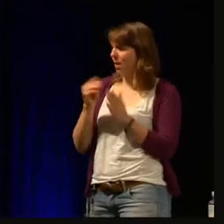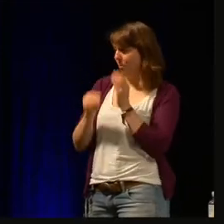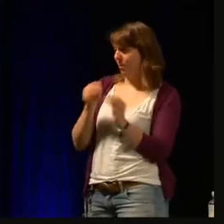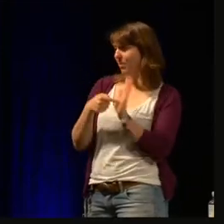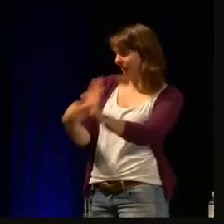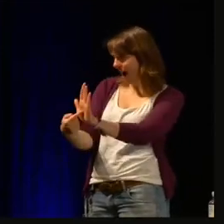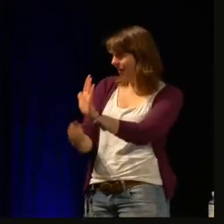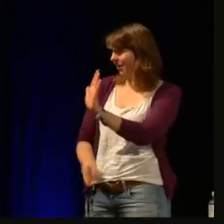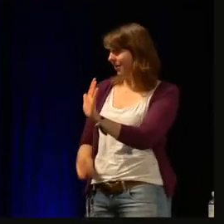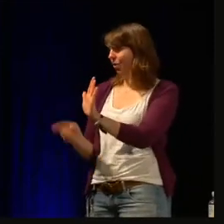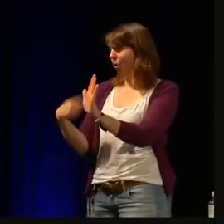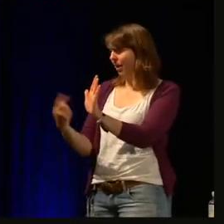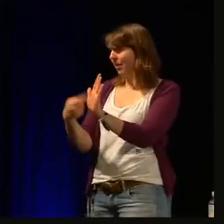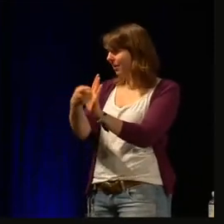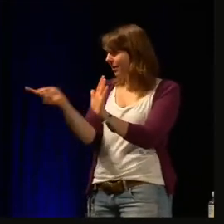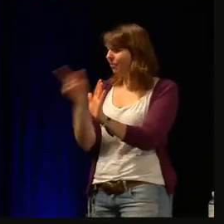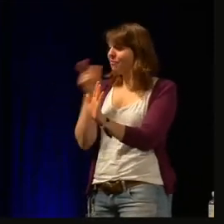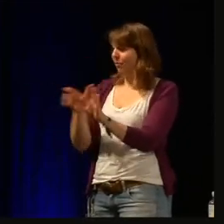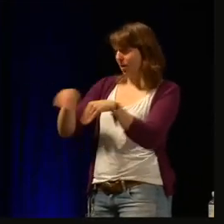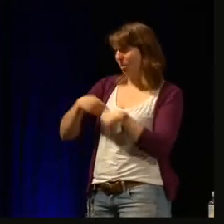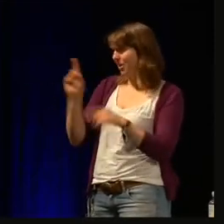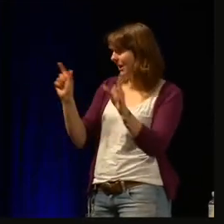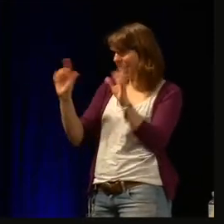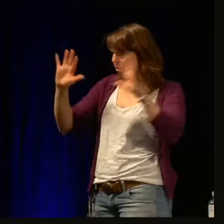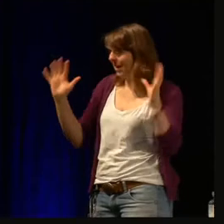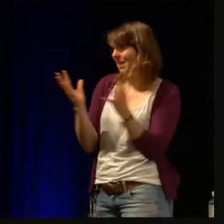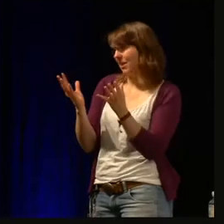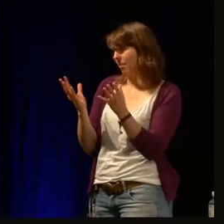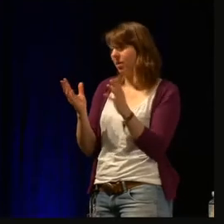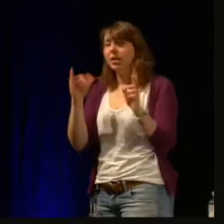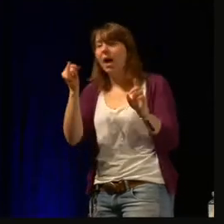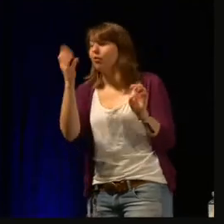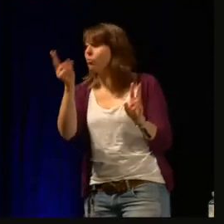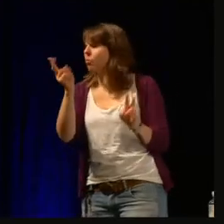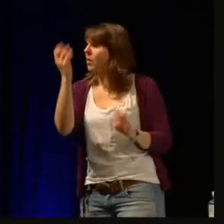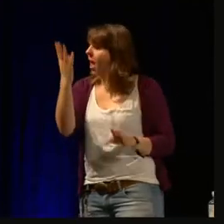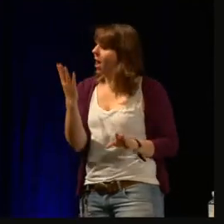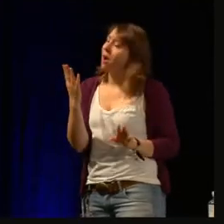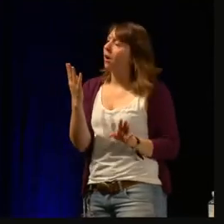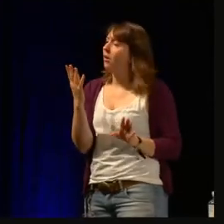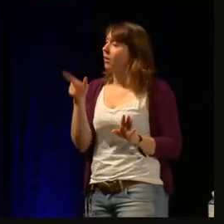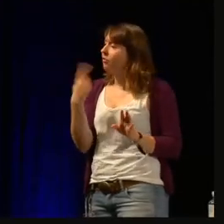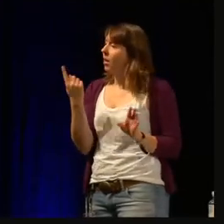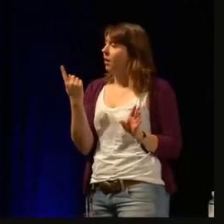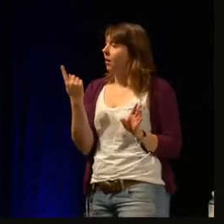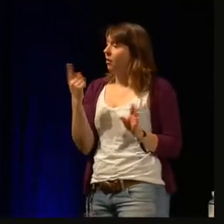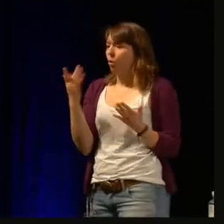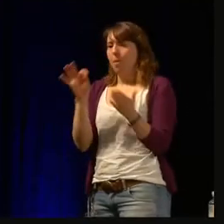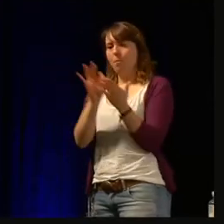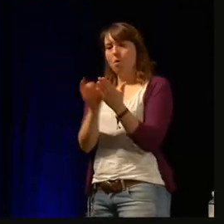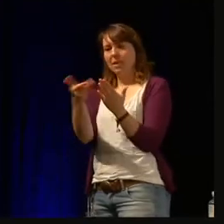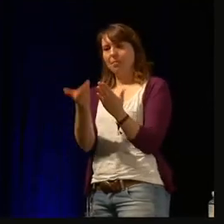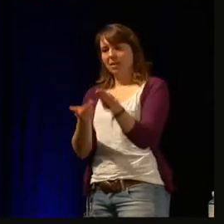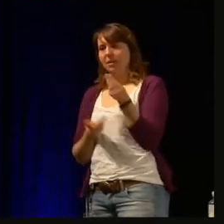society dealing with this, getting together and finding answers. Yeah, I know, but once you've defined a milestone,